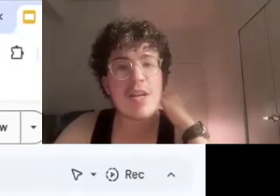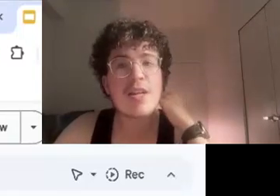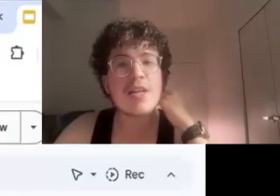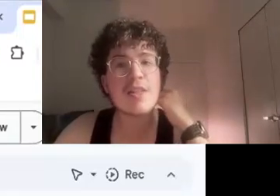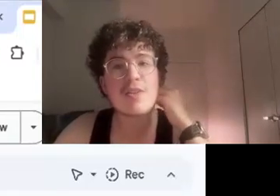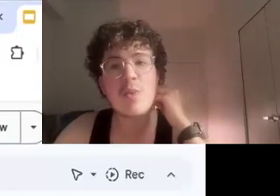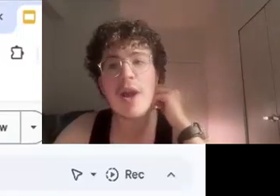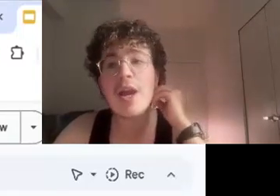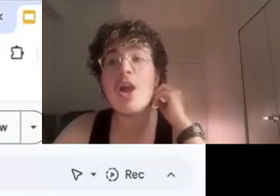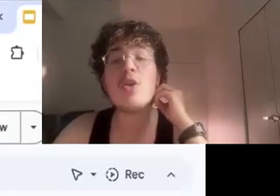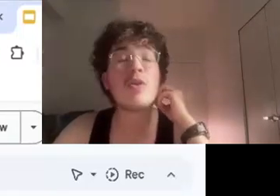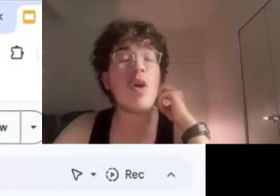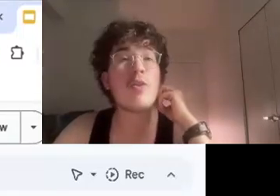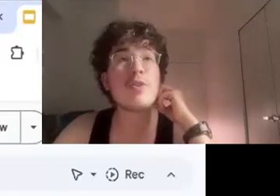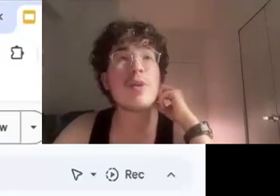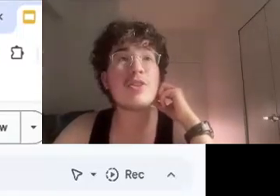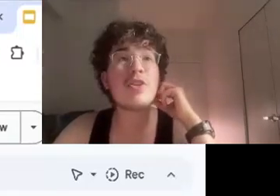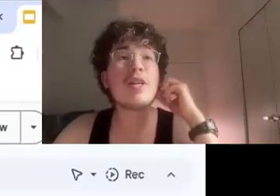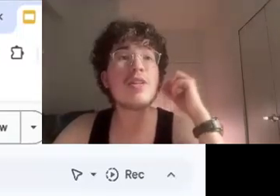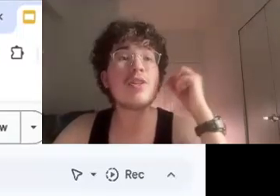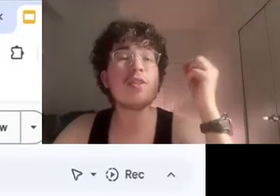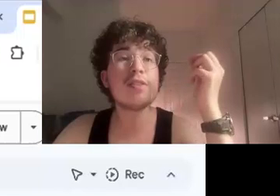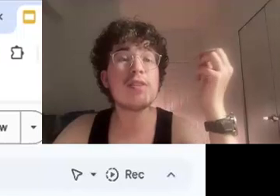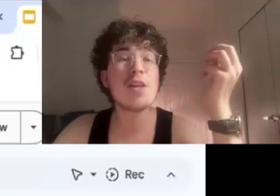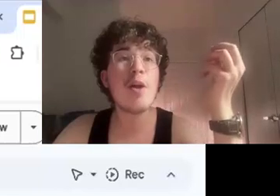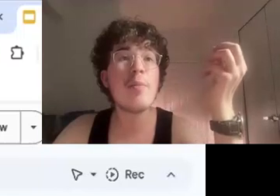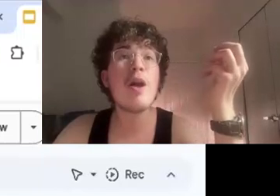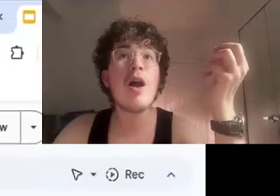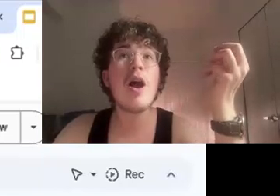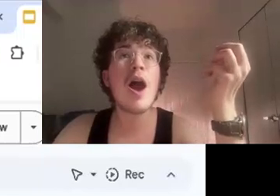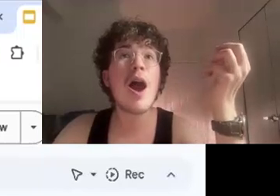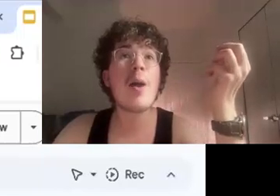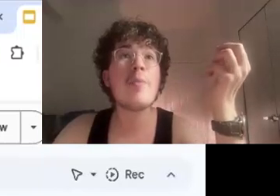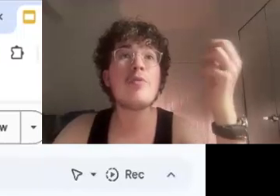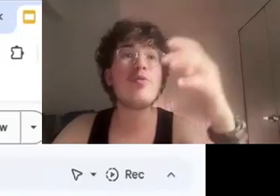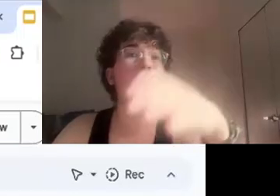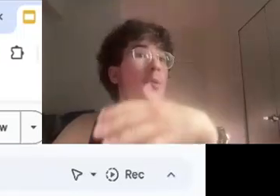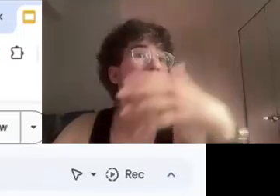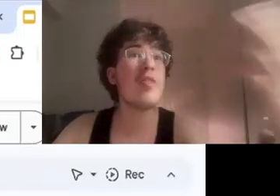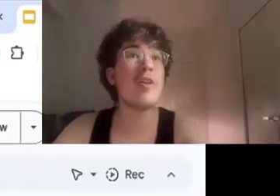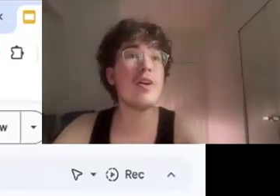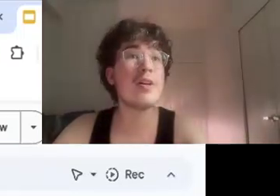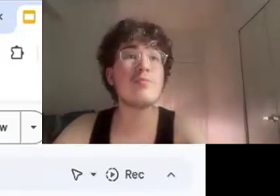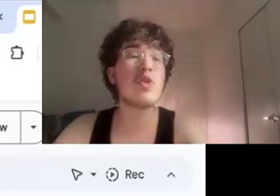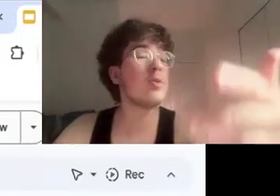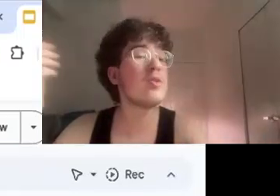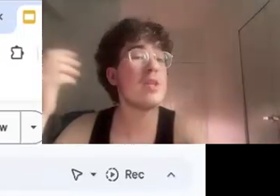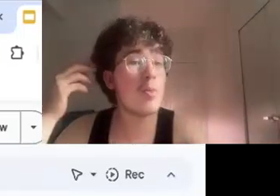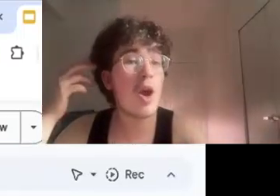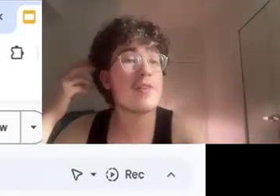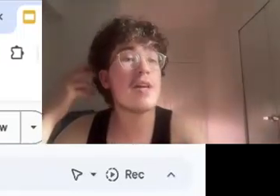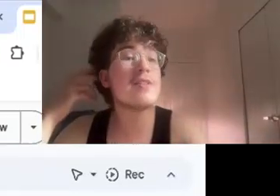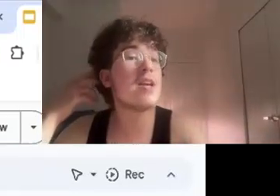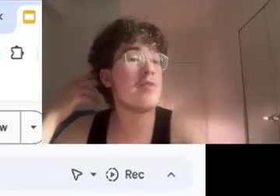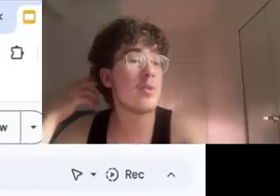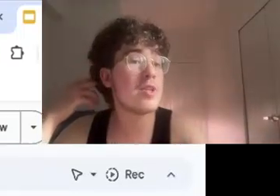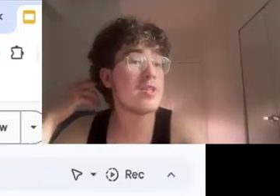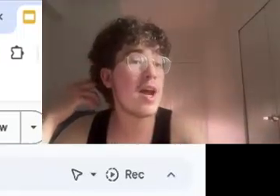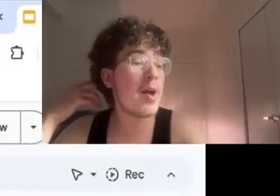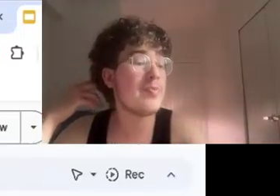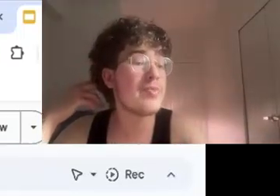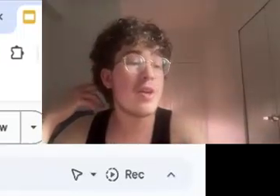coercively institutionalized if they do not fit into any of the existing categories. So this tended to be broad. So